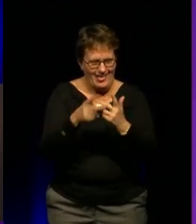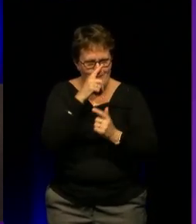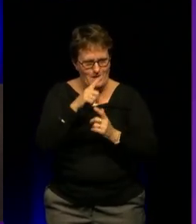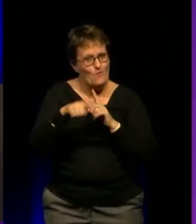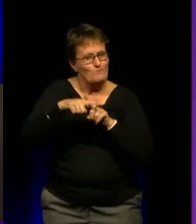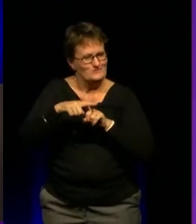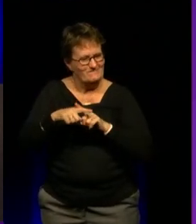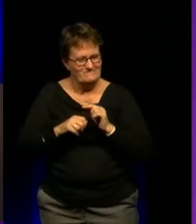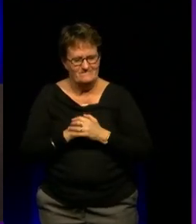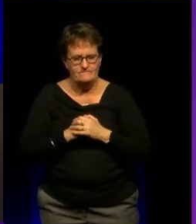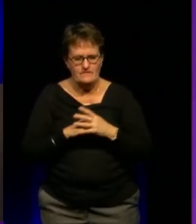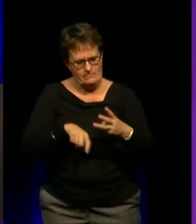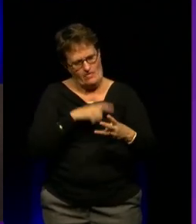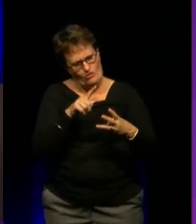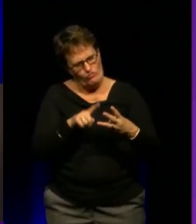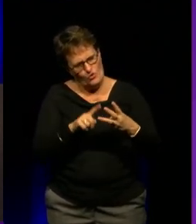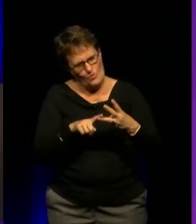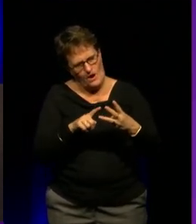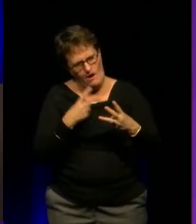bit that I would say